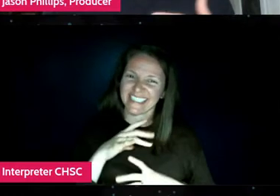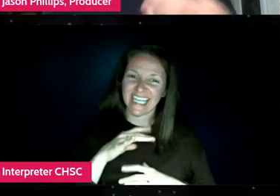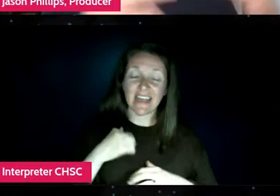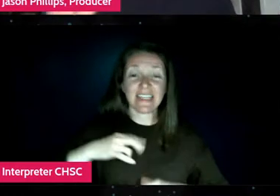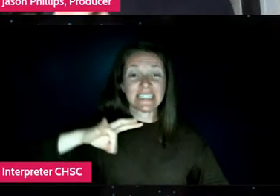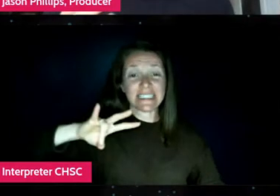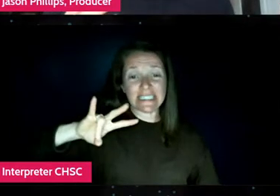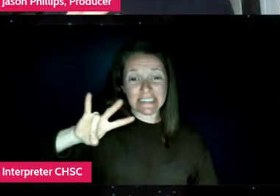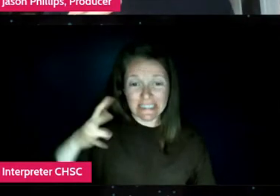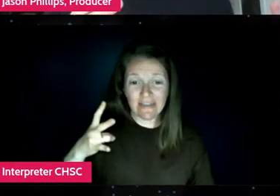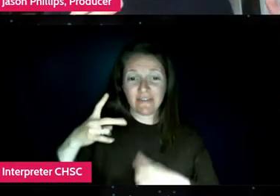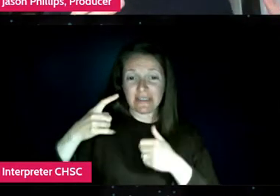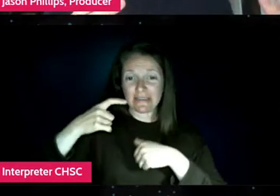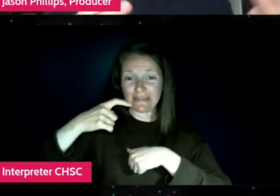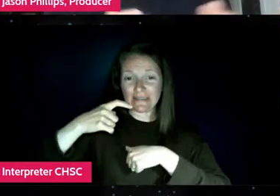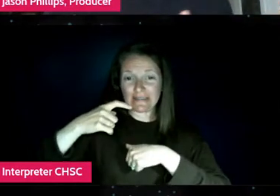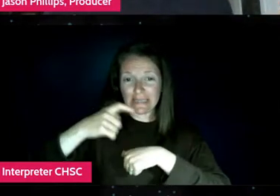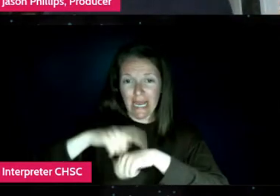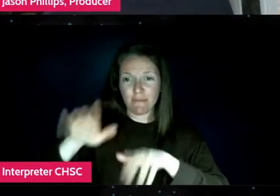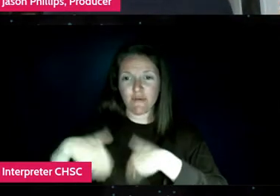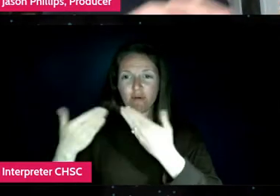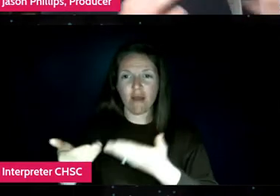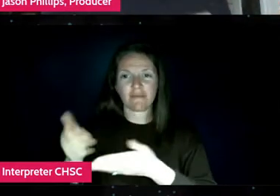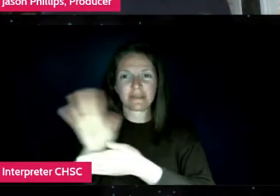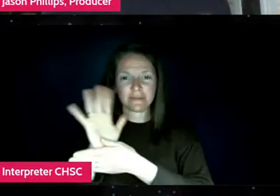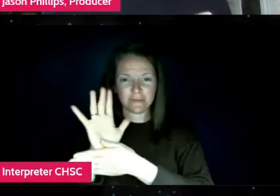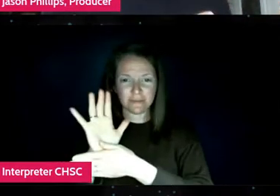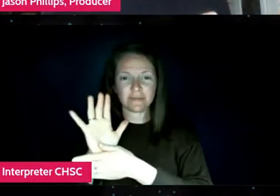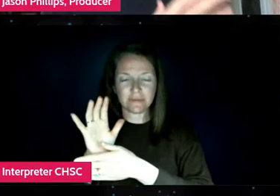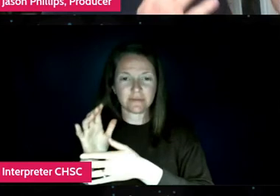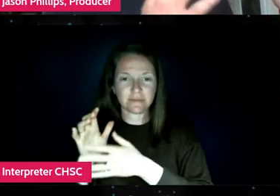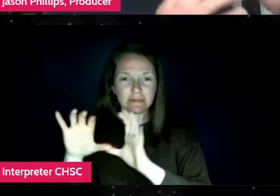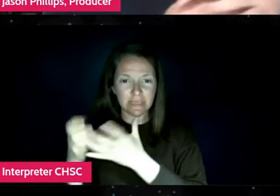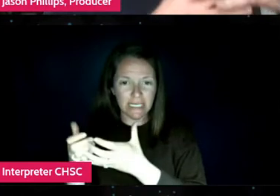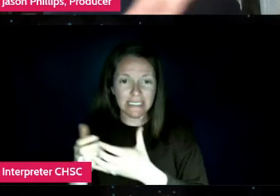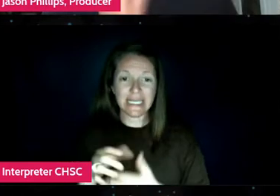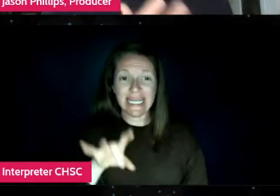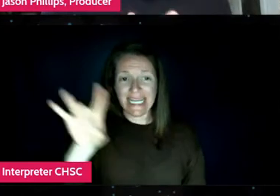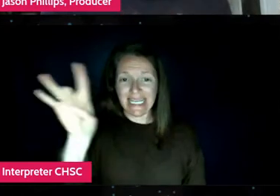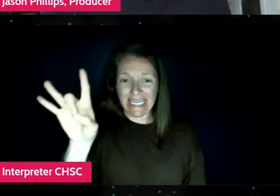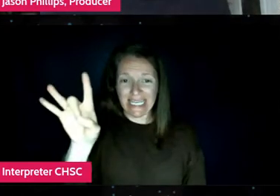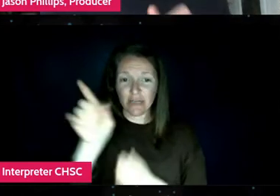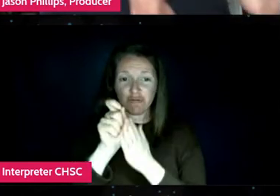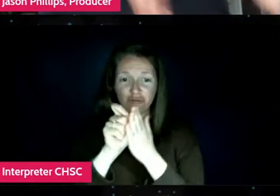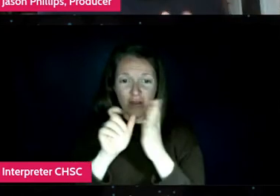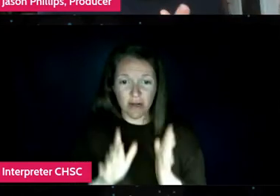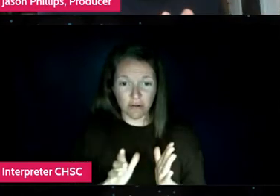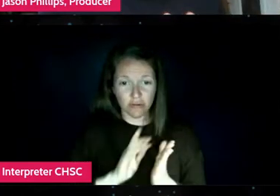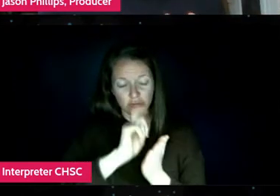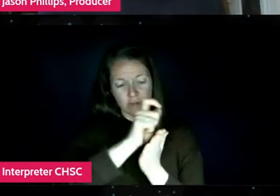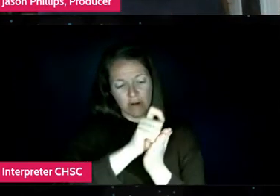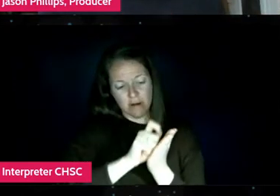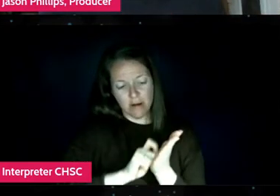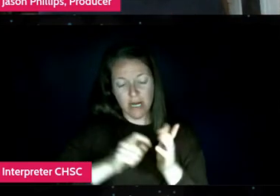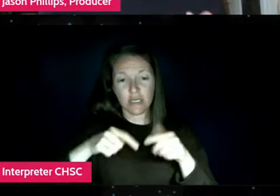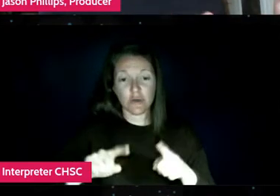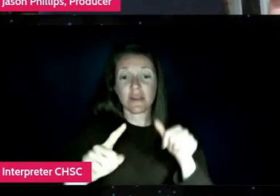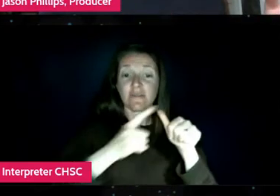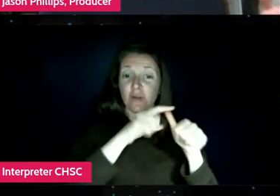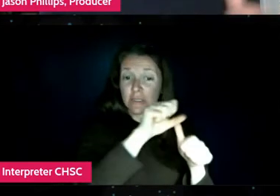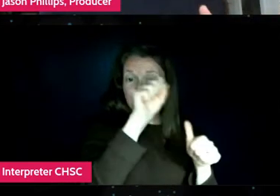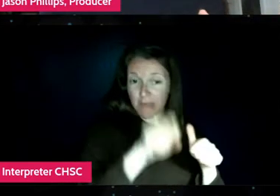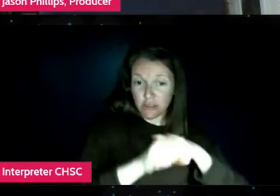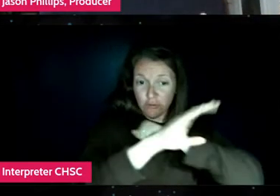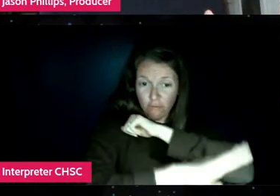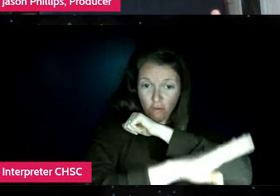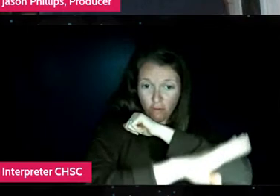iteration of this feature film class at USC, where eight writers write the film in the first semester in the fall. And